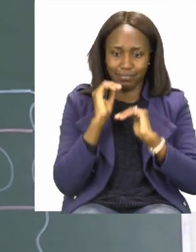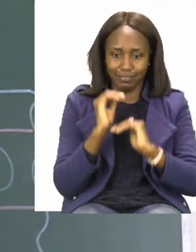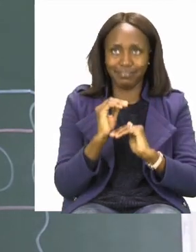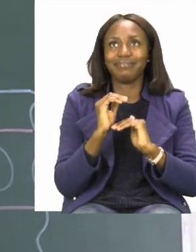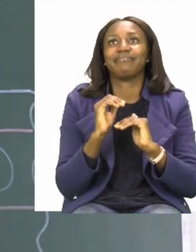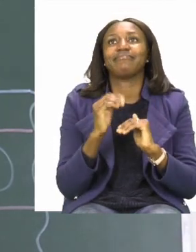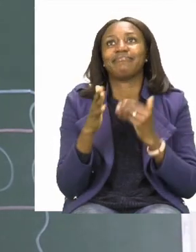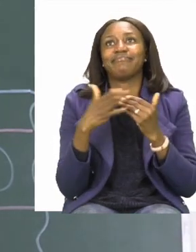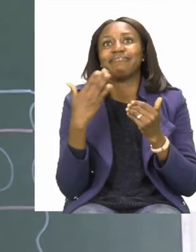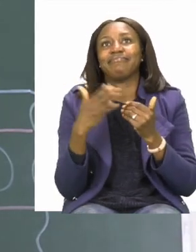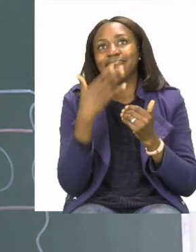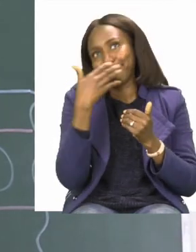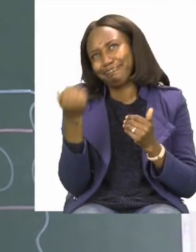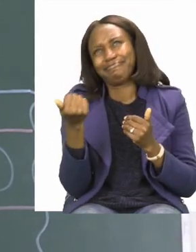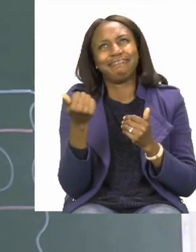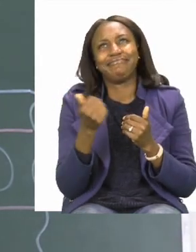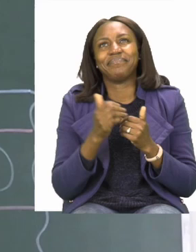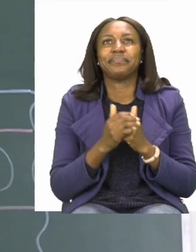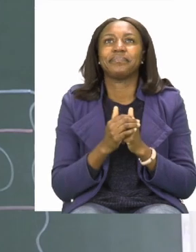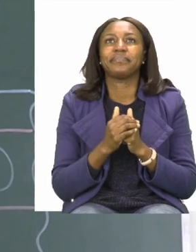plus 4.